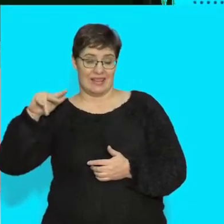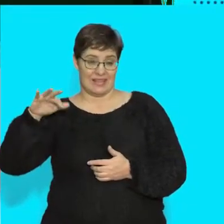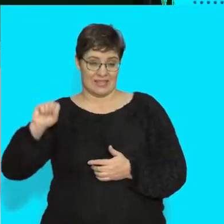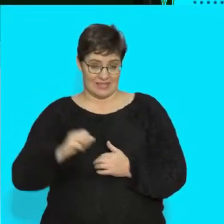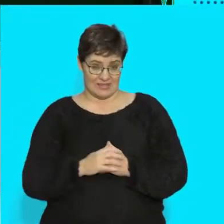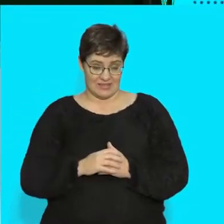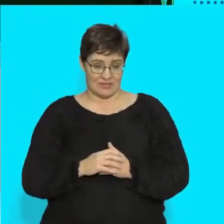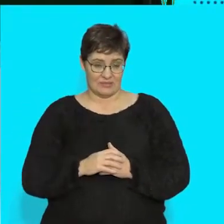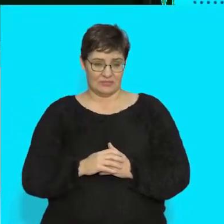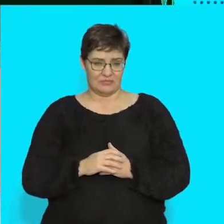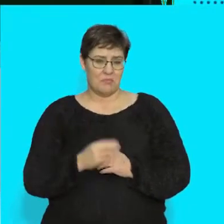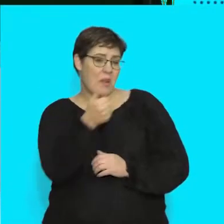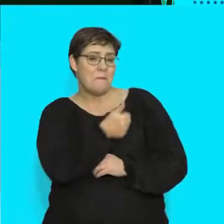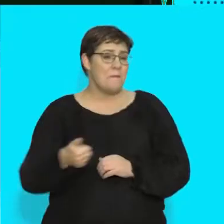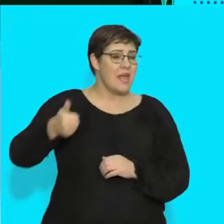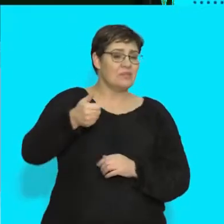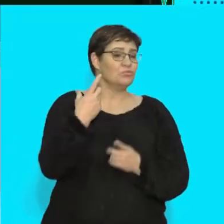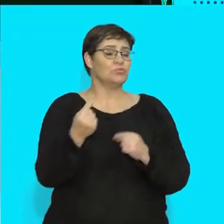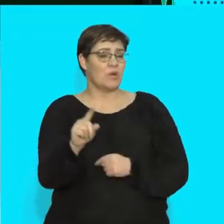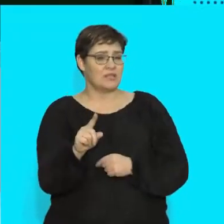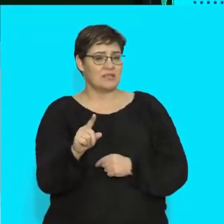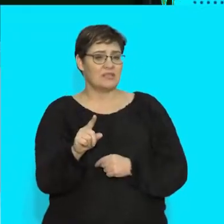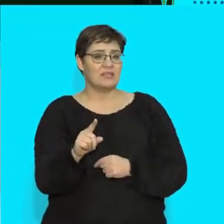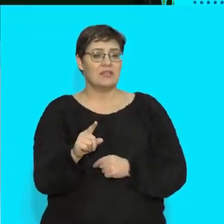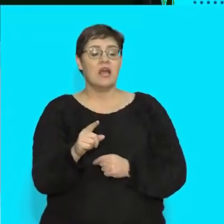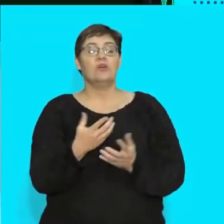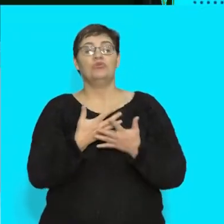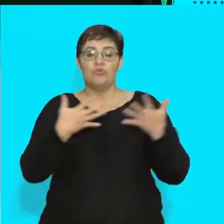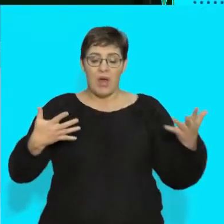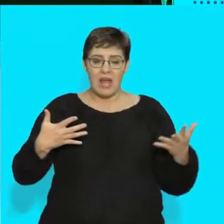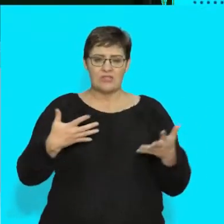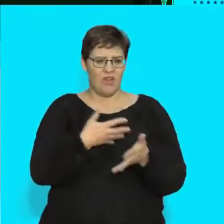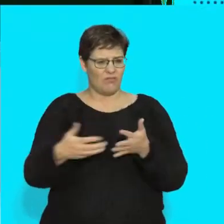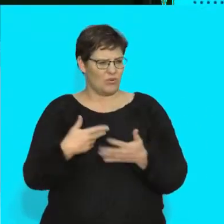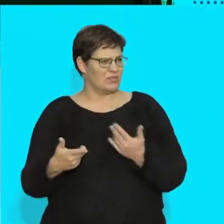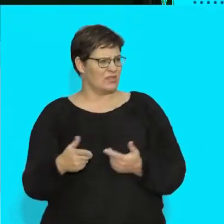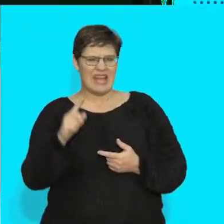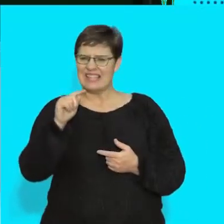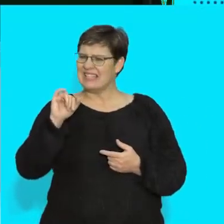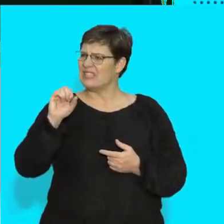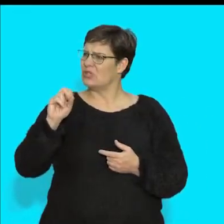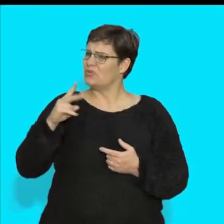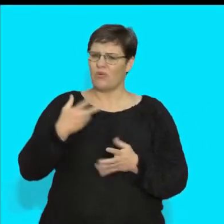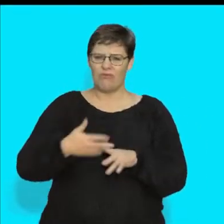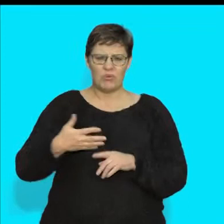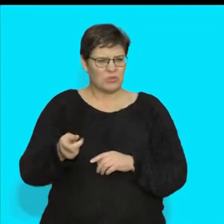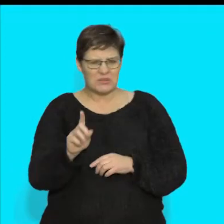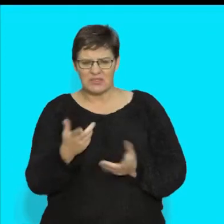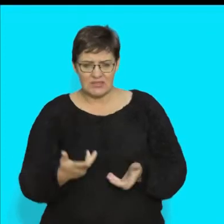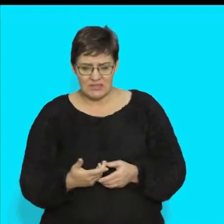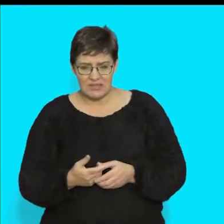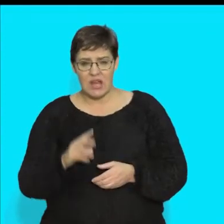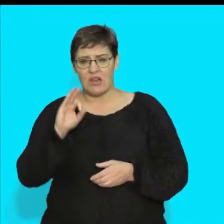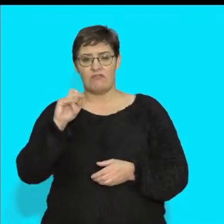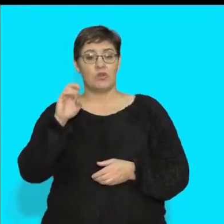does, it's like it needs to drain excess tissue fluid. And you're like, what is tissue fluid? Let's find out what tissue fluid